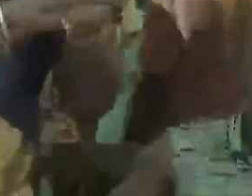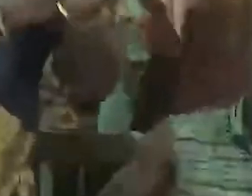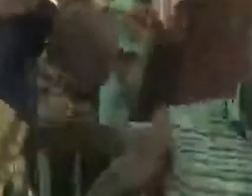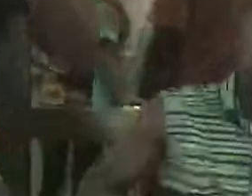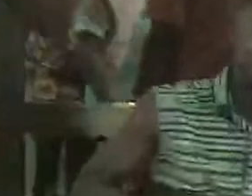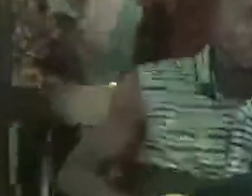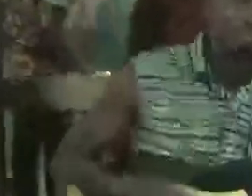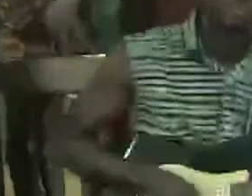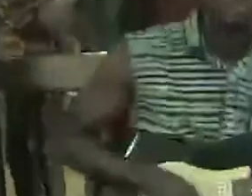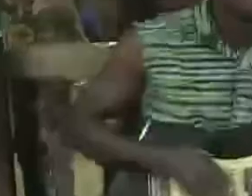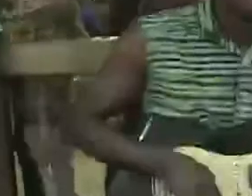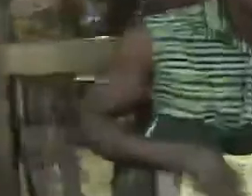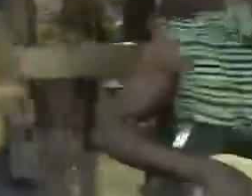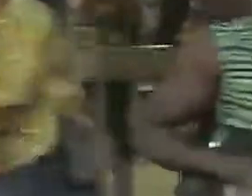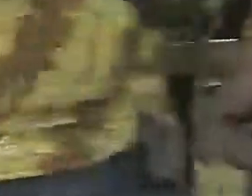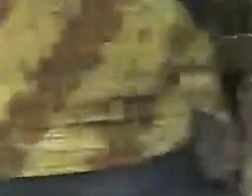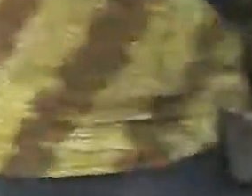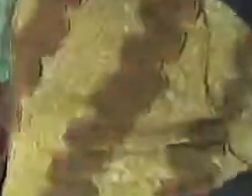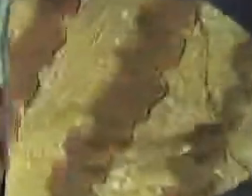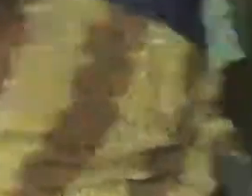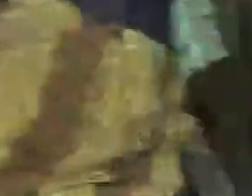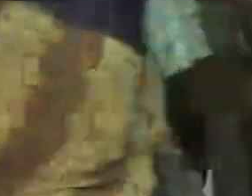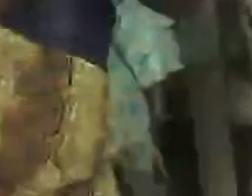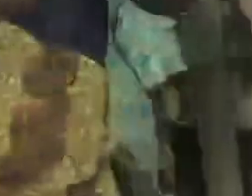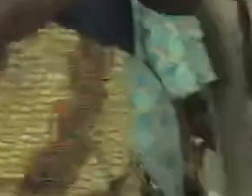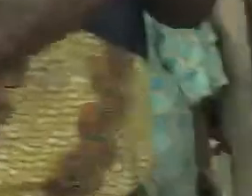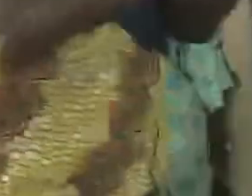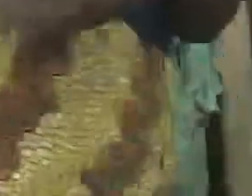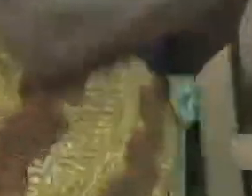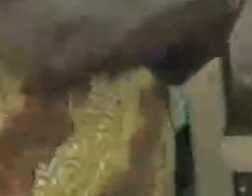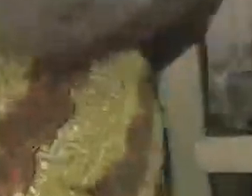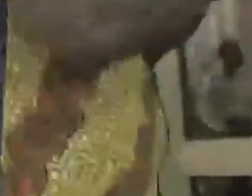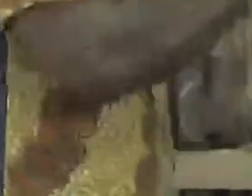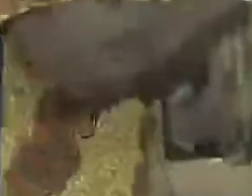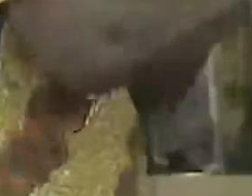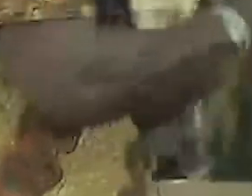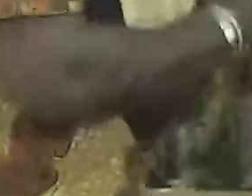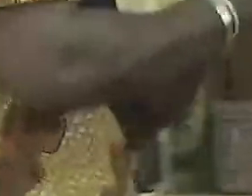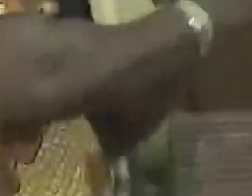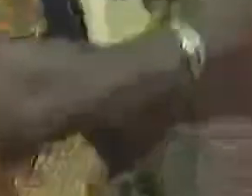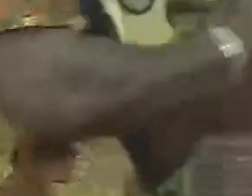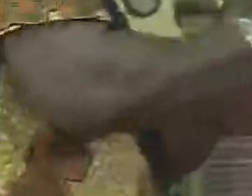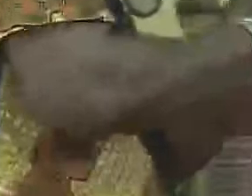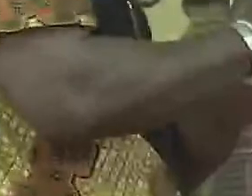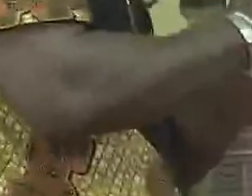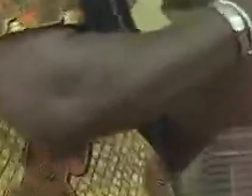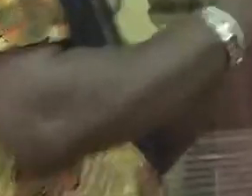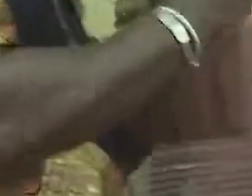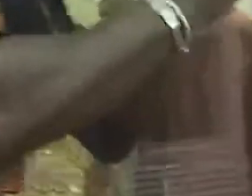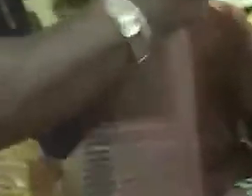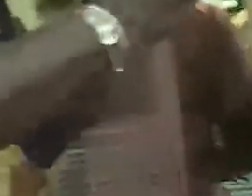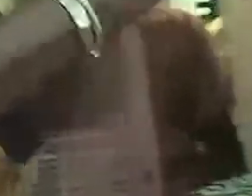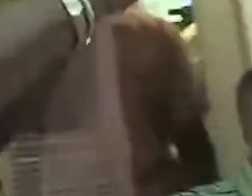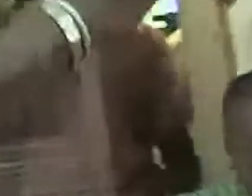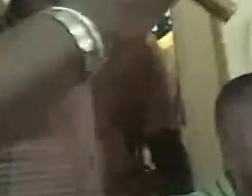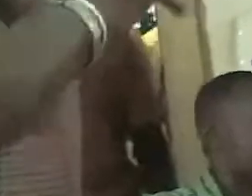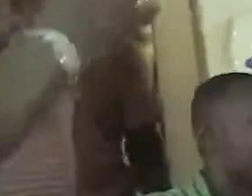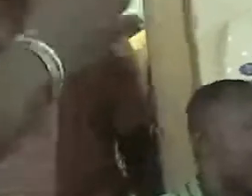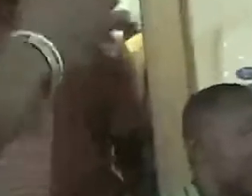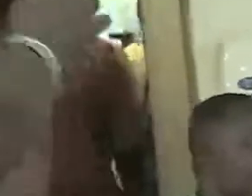kra. Aye, uni penyo, suru ni pa na.